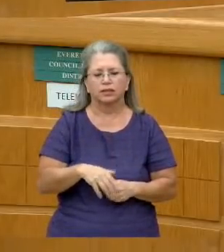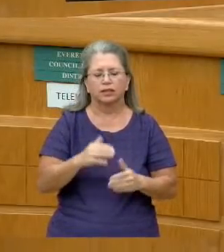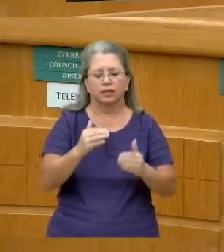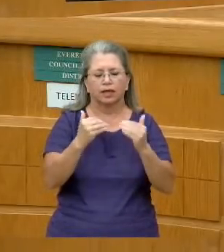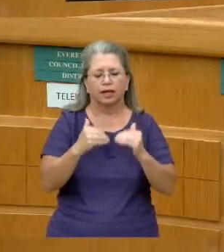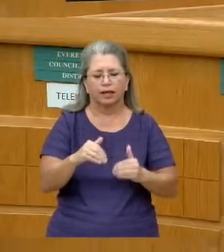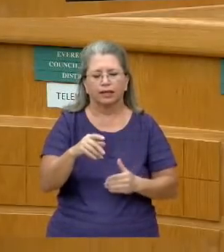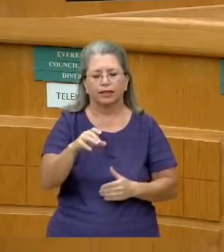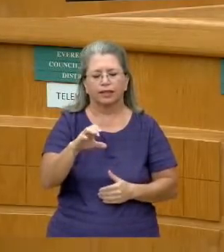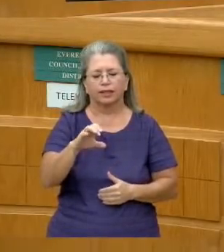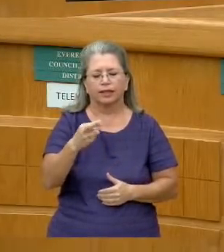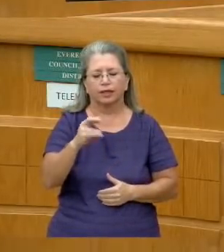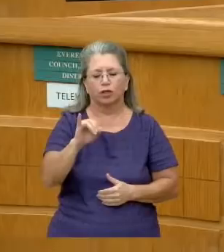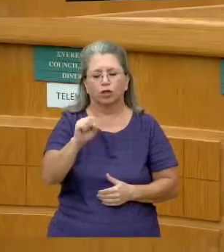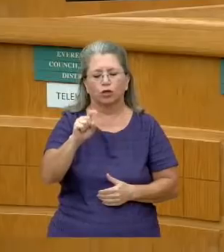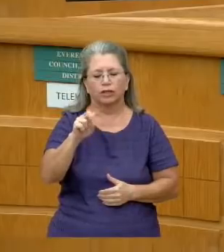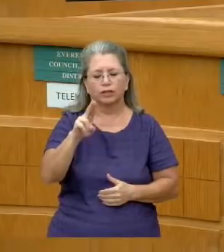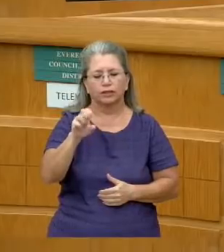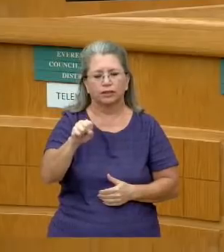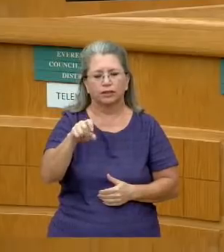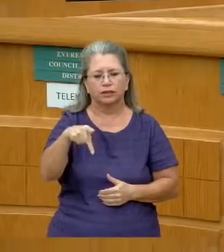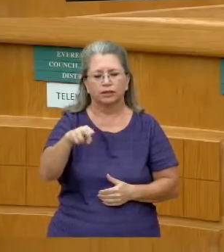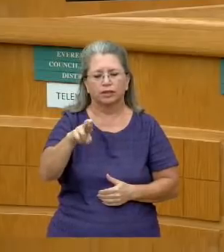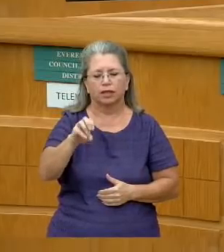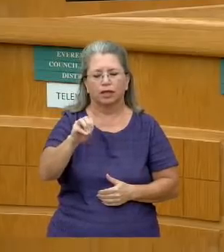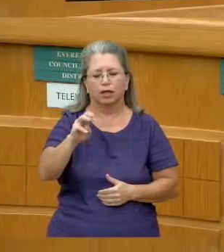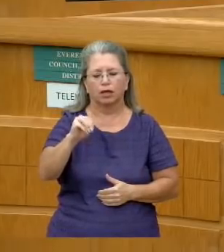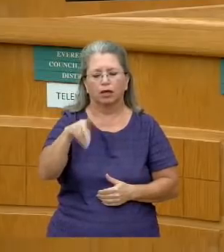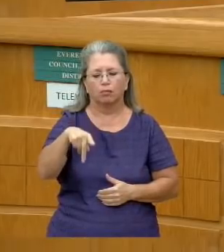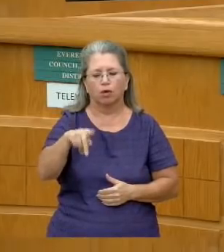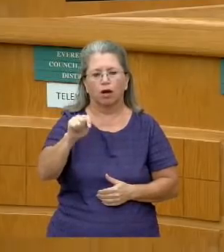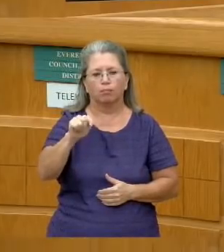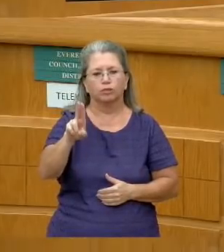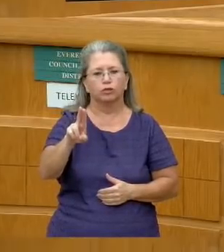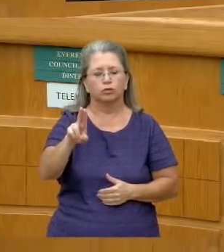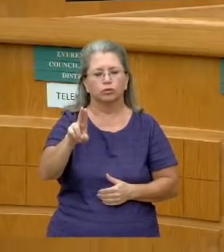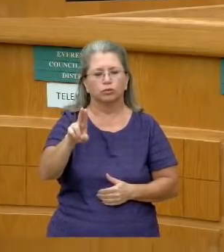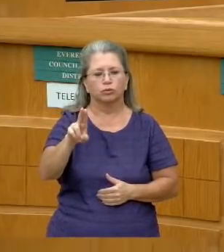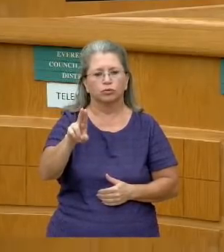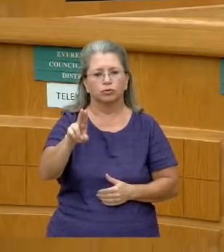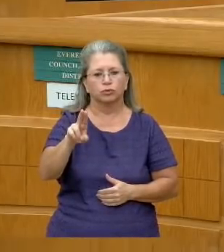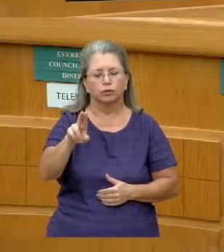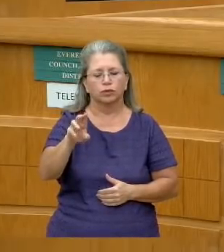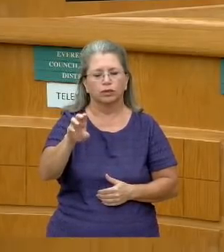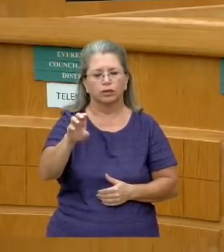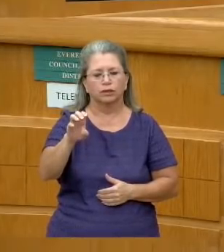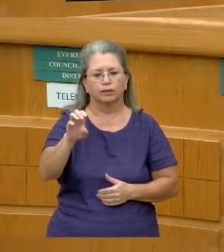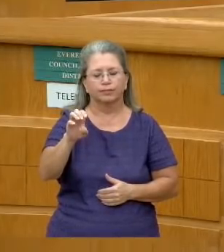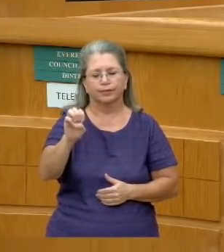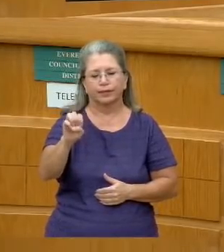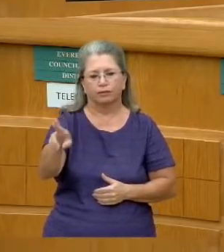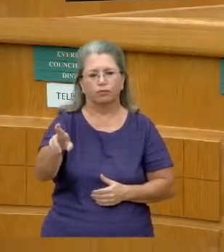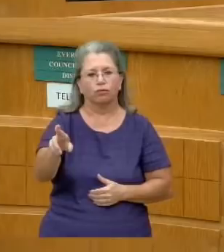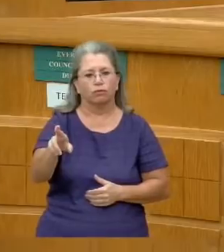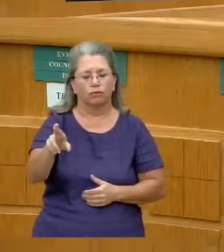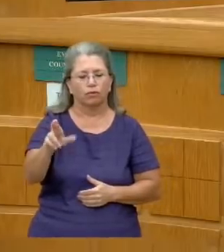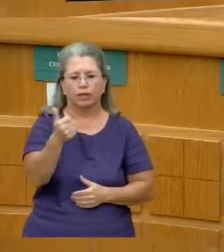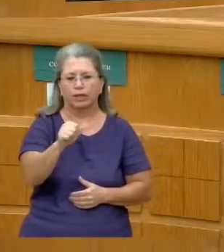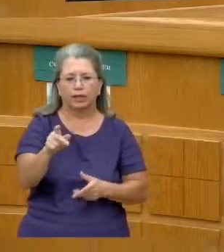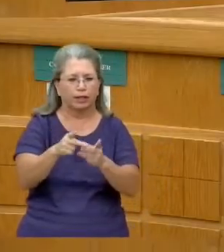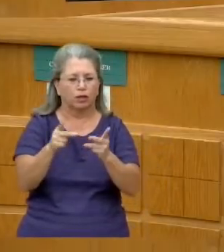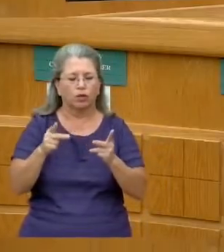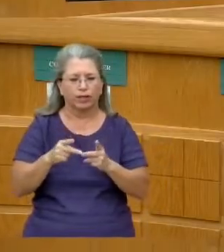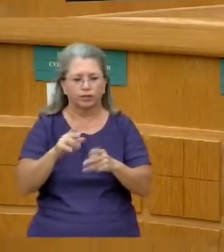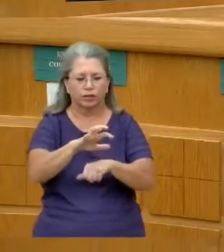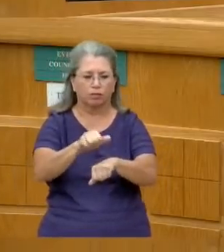Christus Promptu Urgent Care is another one at any location. Same thing with Physicians Premier at any location. And those